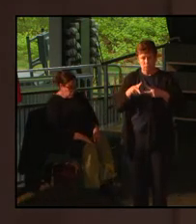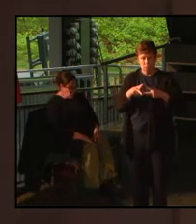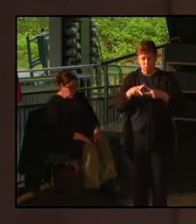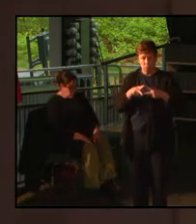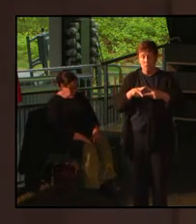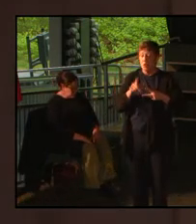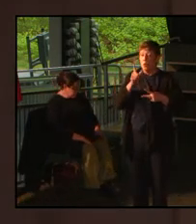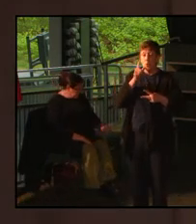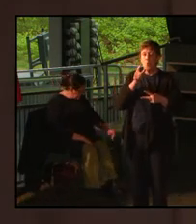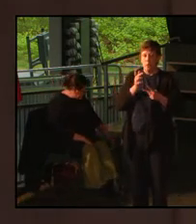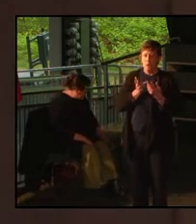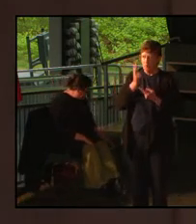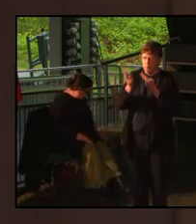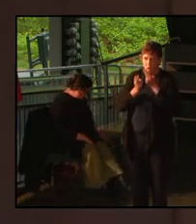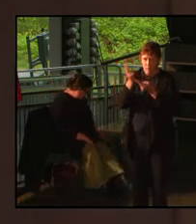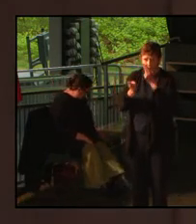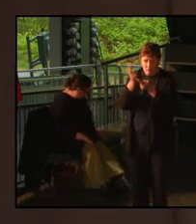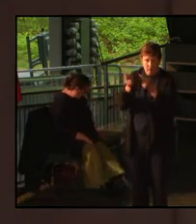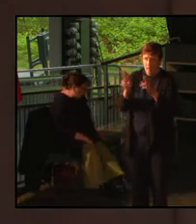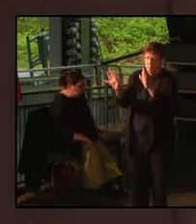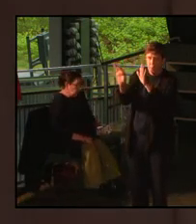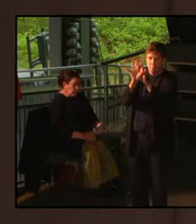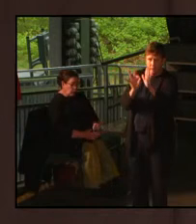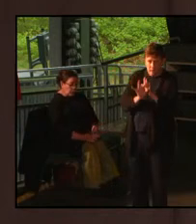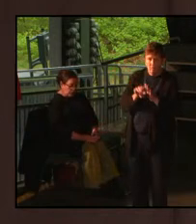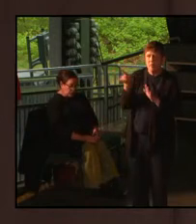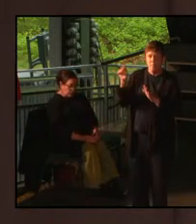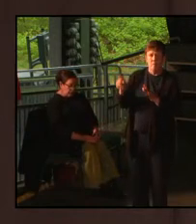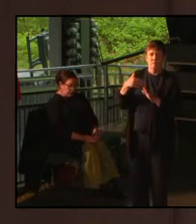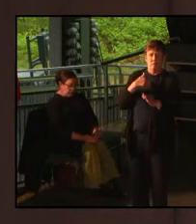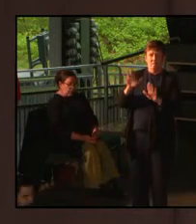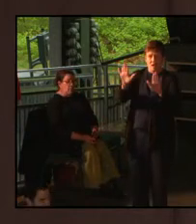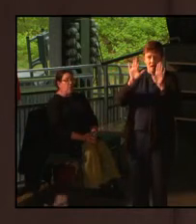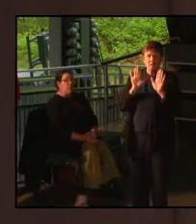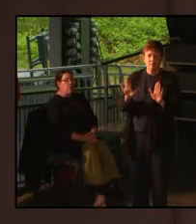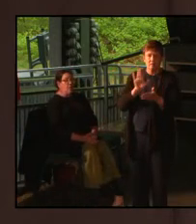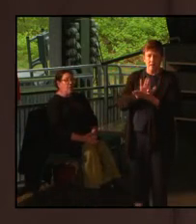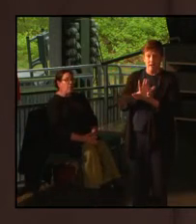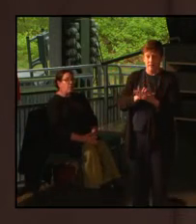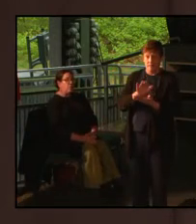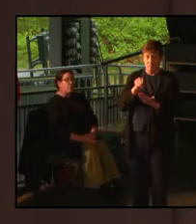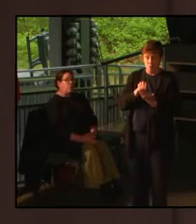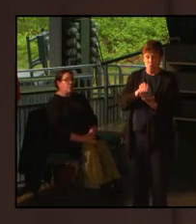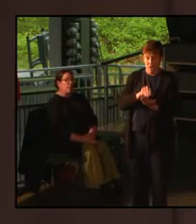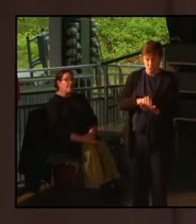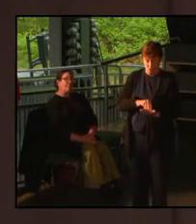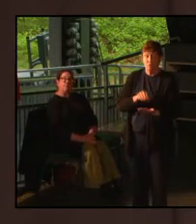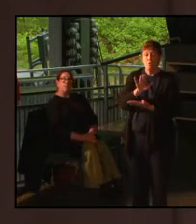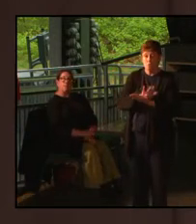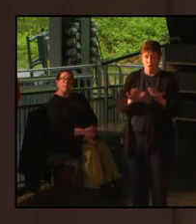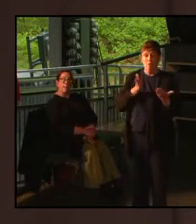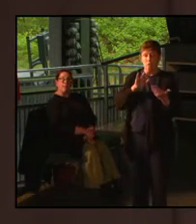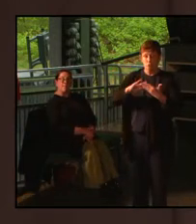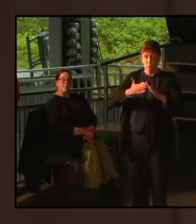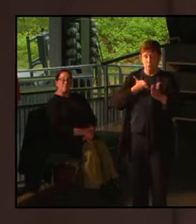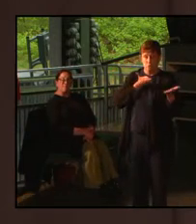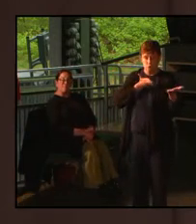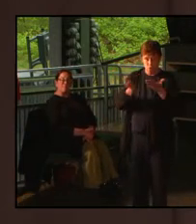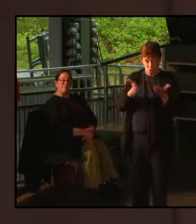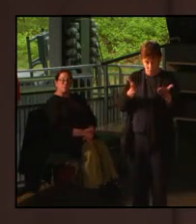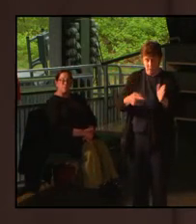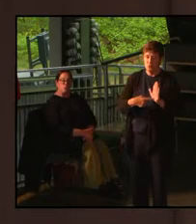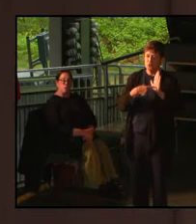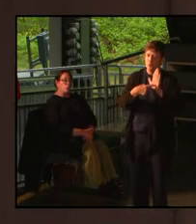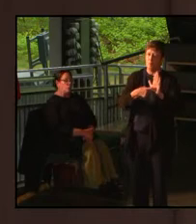honor those who, through their excellent academic record and college and community service, represent the